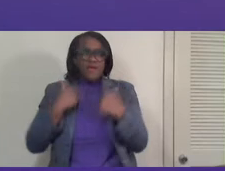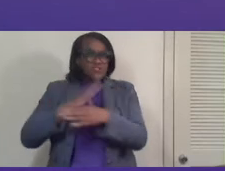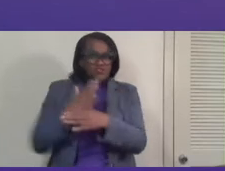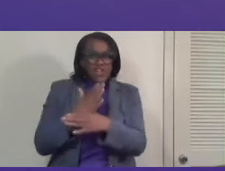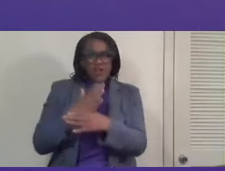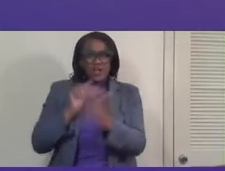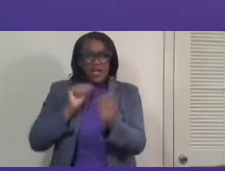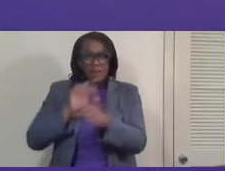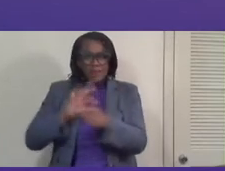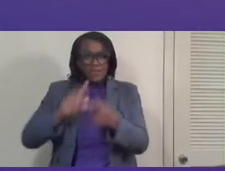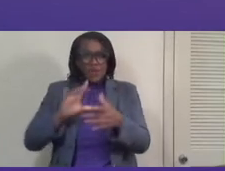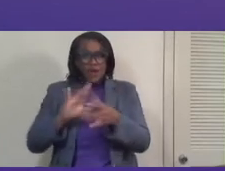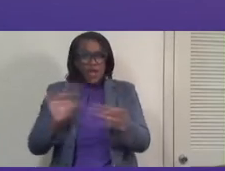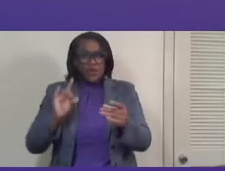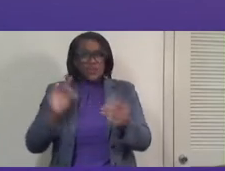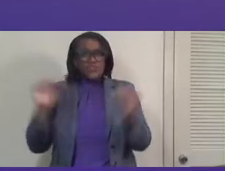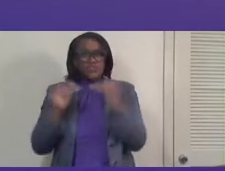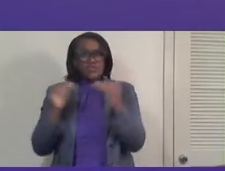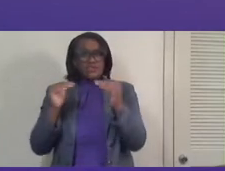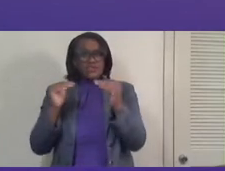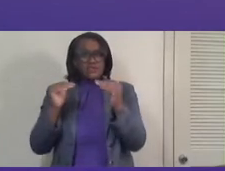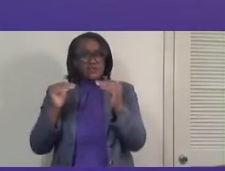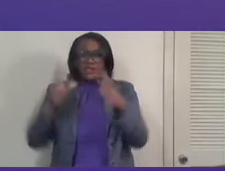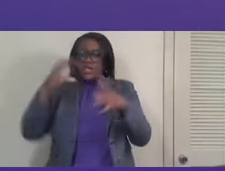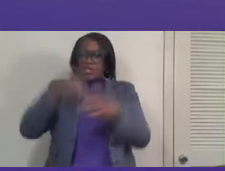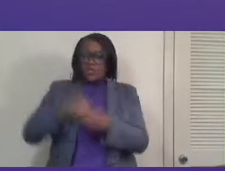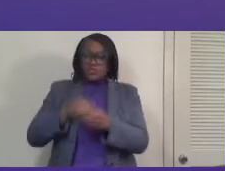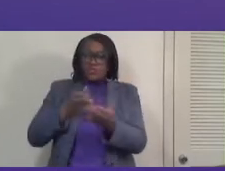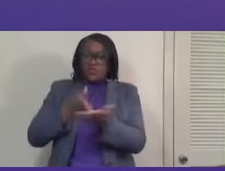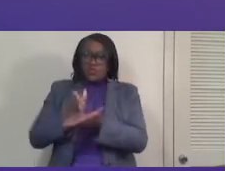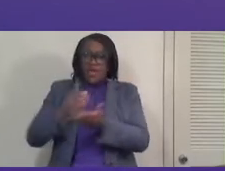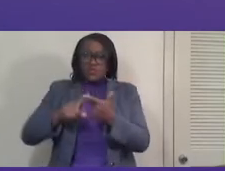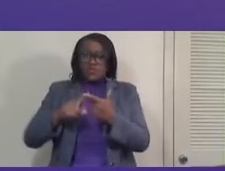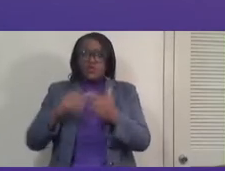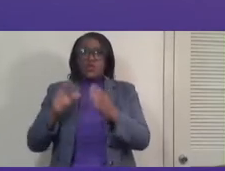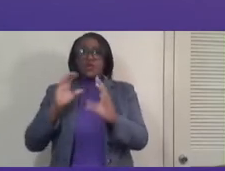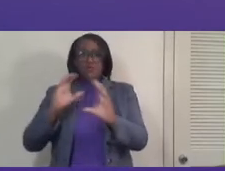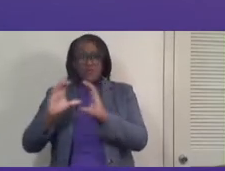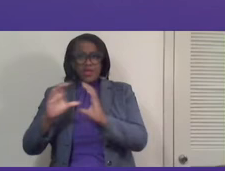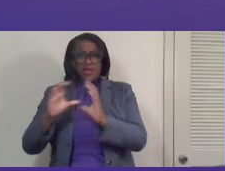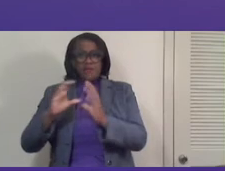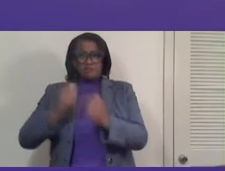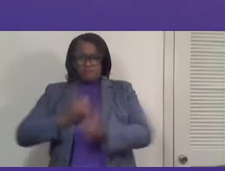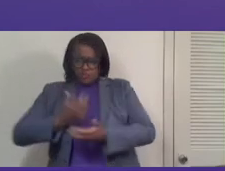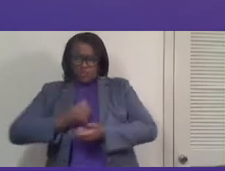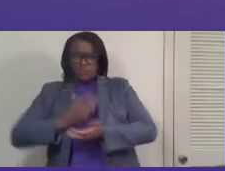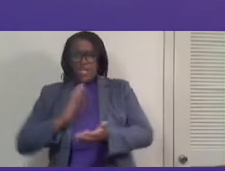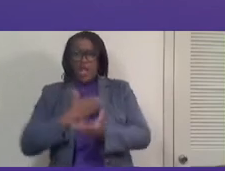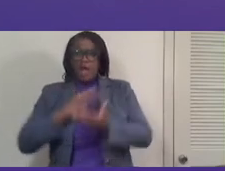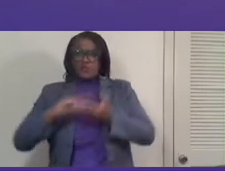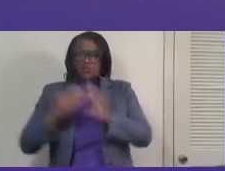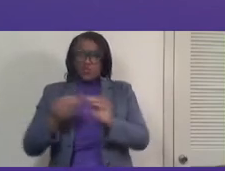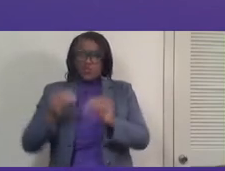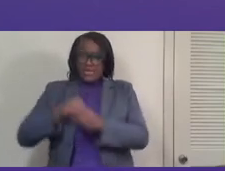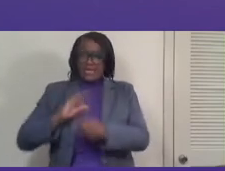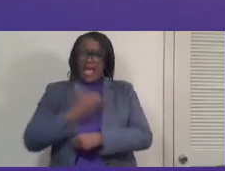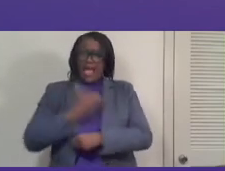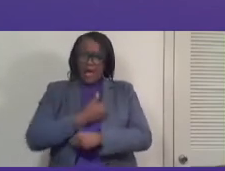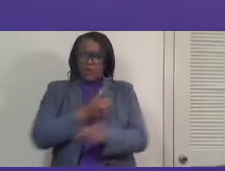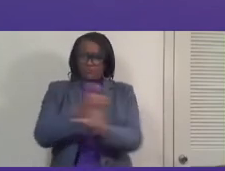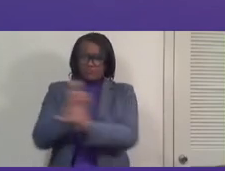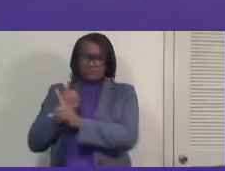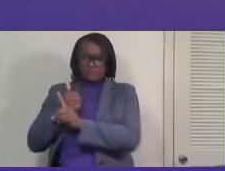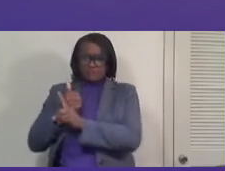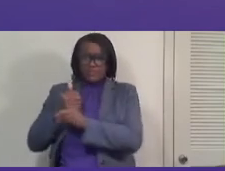justice, which includes the right we all have to communicate and share our stories in our own languages. Language